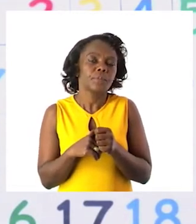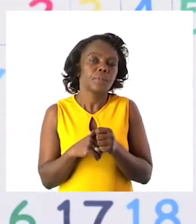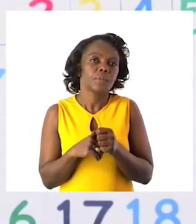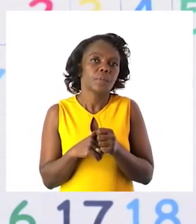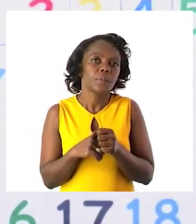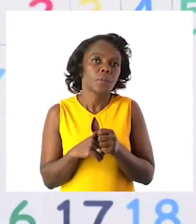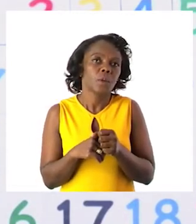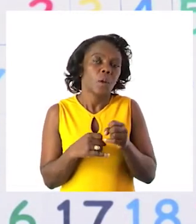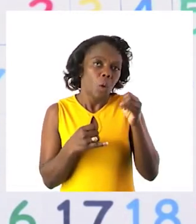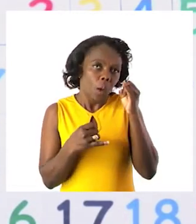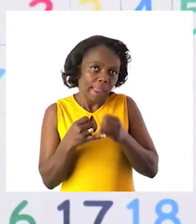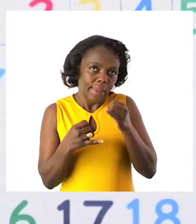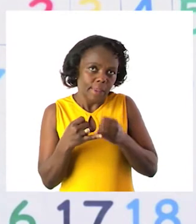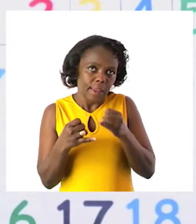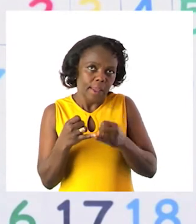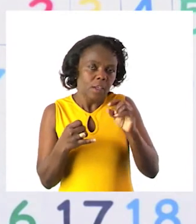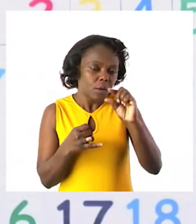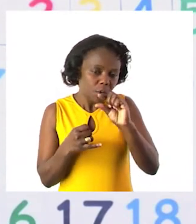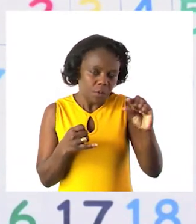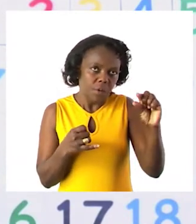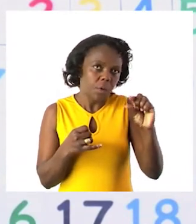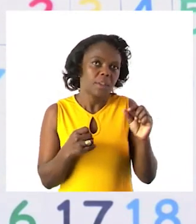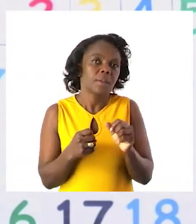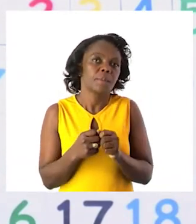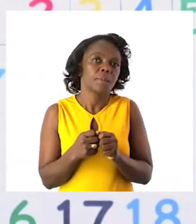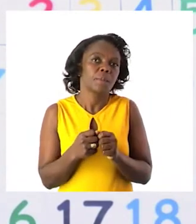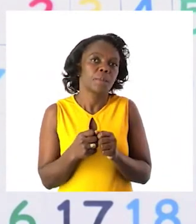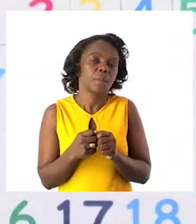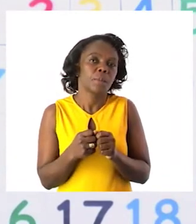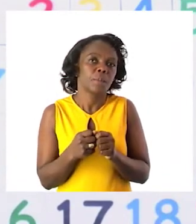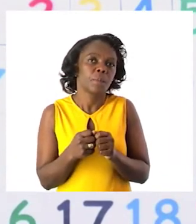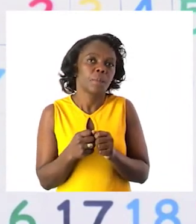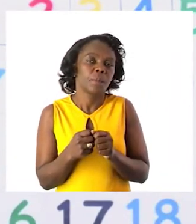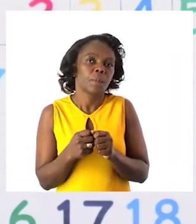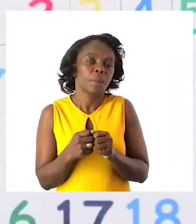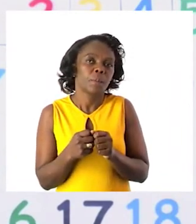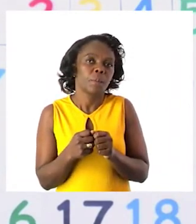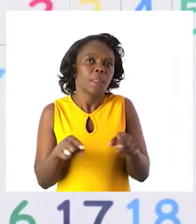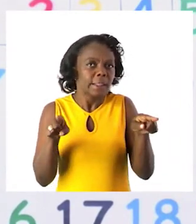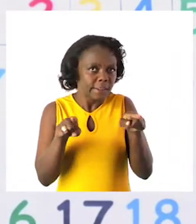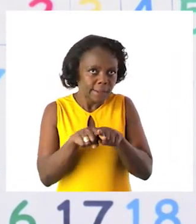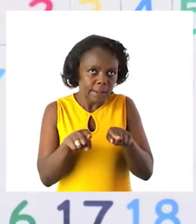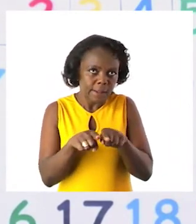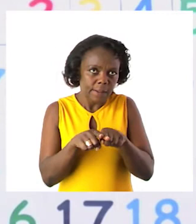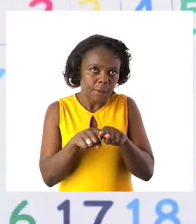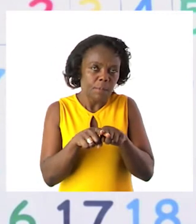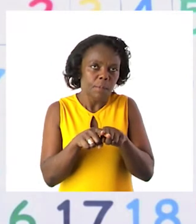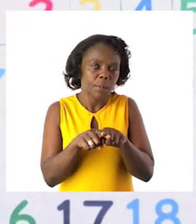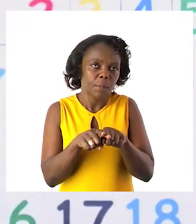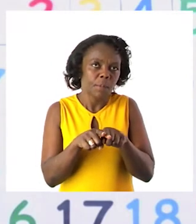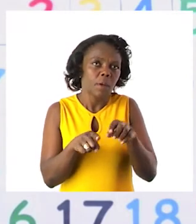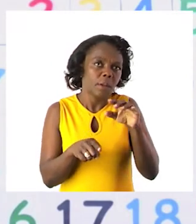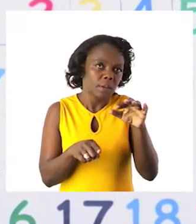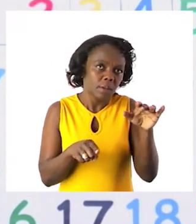also come at the end of a sentence or even in the middle. It's still, excuse me, it's still a sh. Maybe